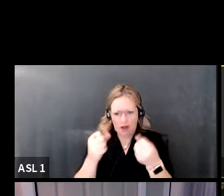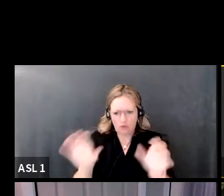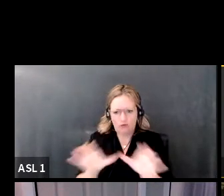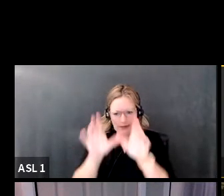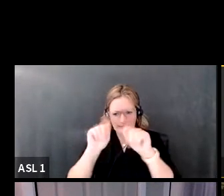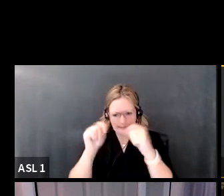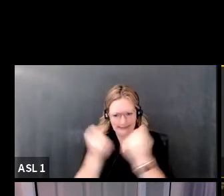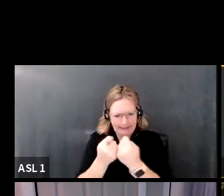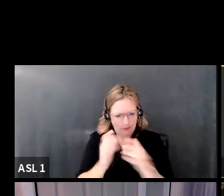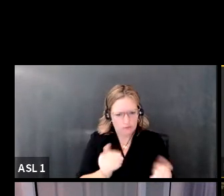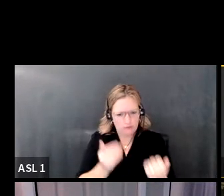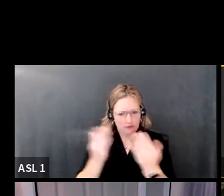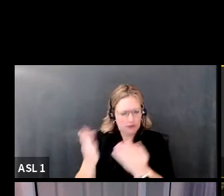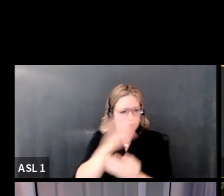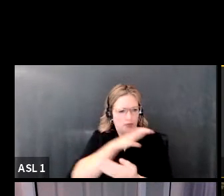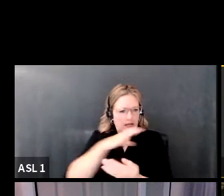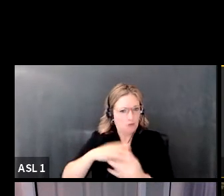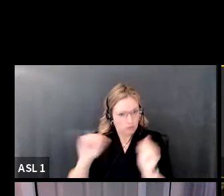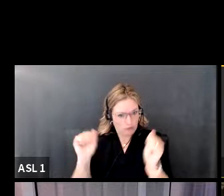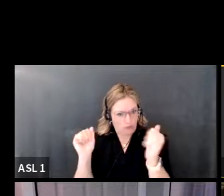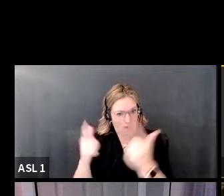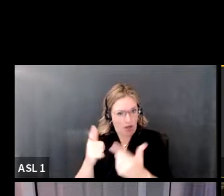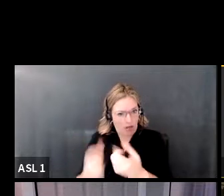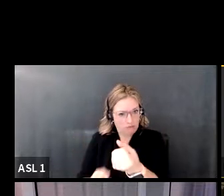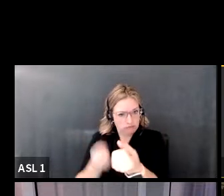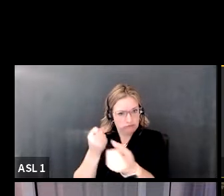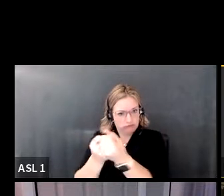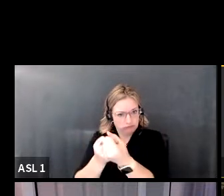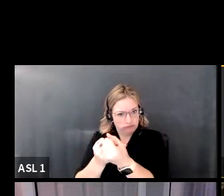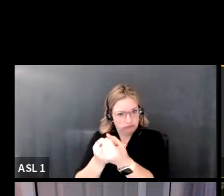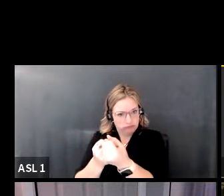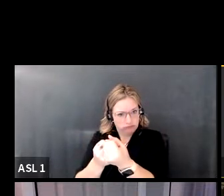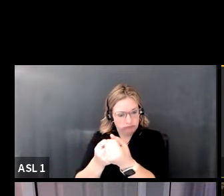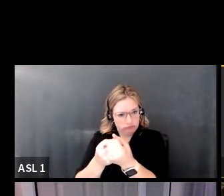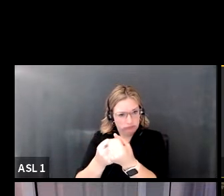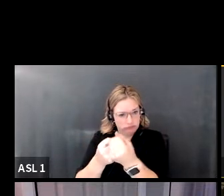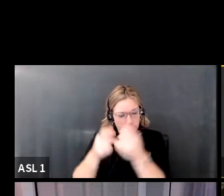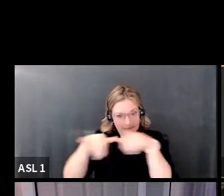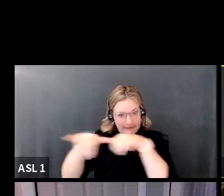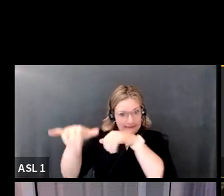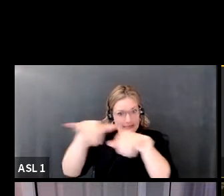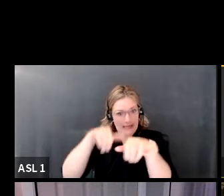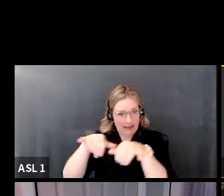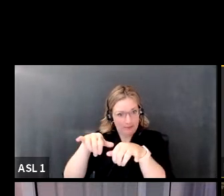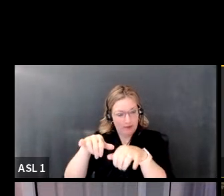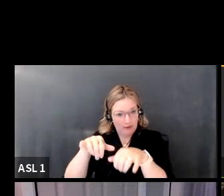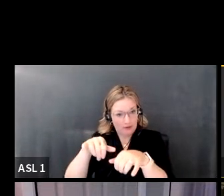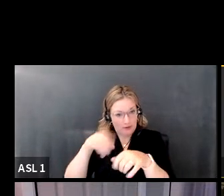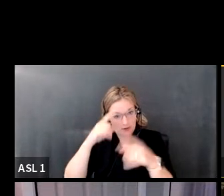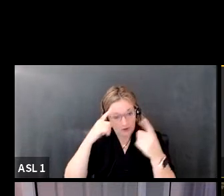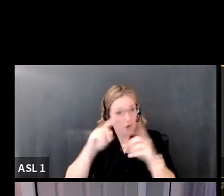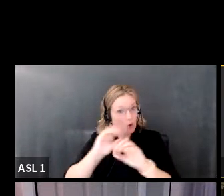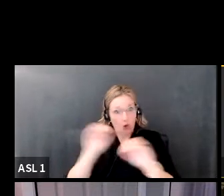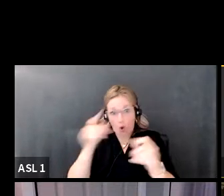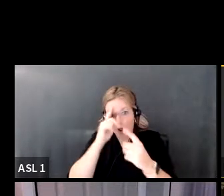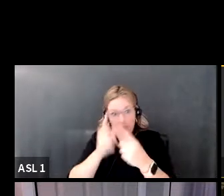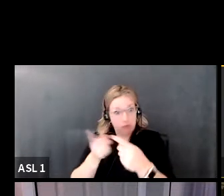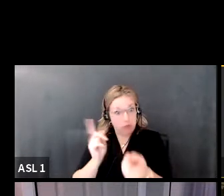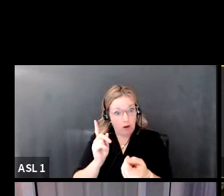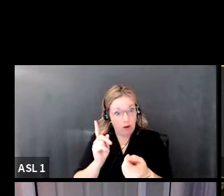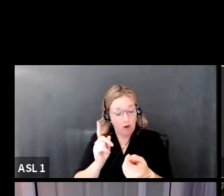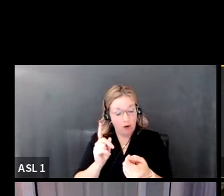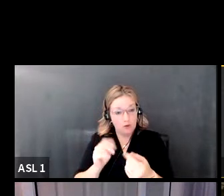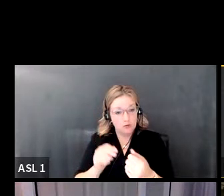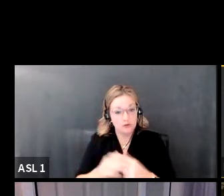team uh just to clarify i just want to confirm that's what you're saying that they you know endlessly what i'm saying is we've